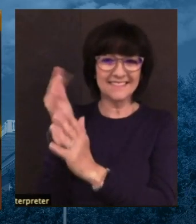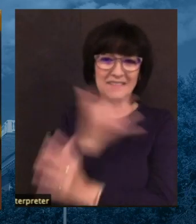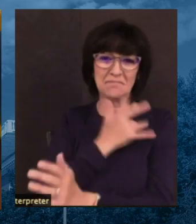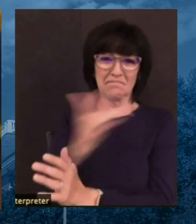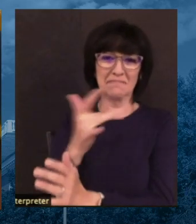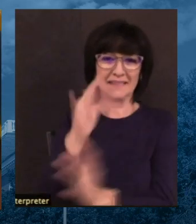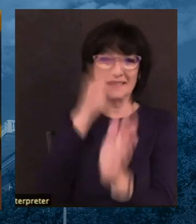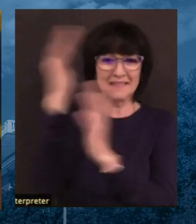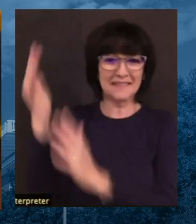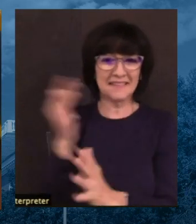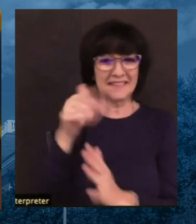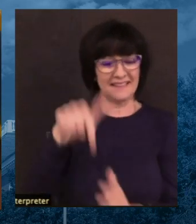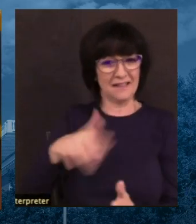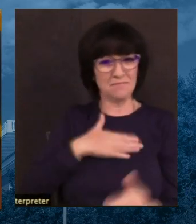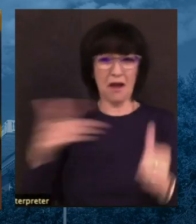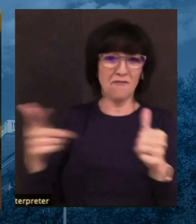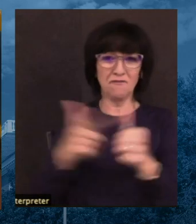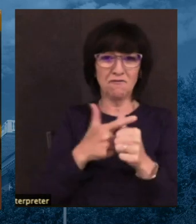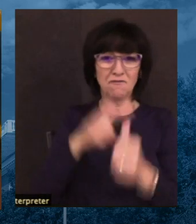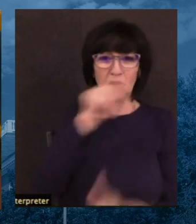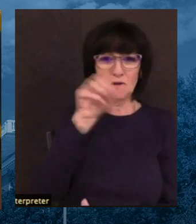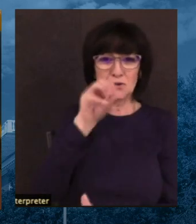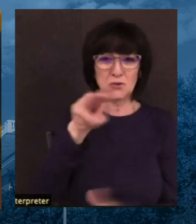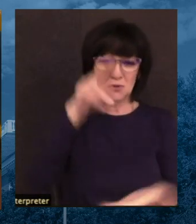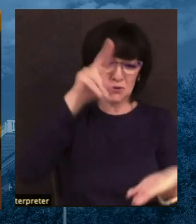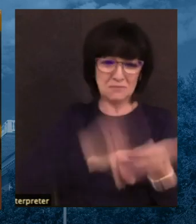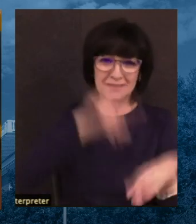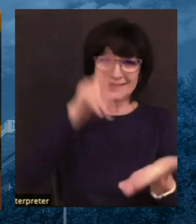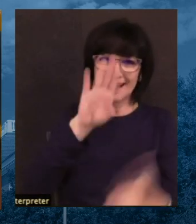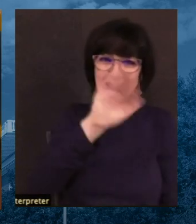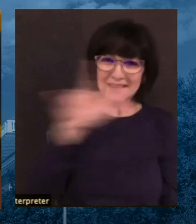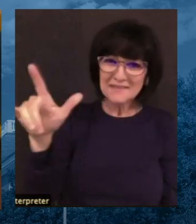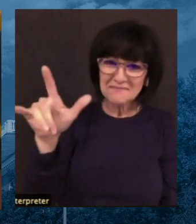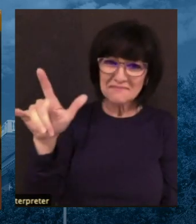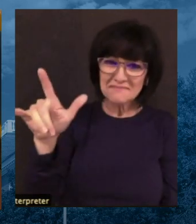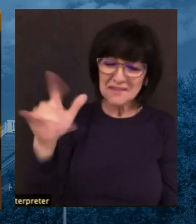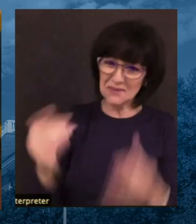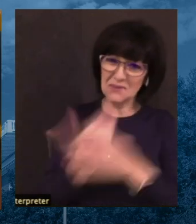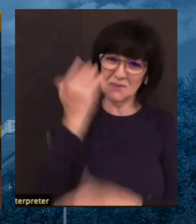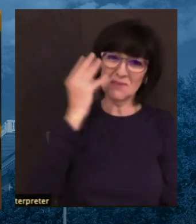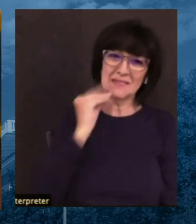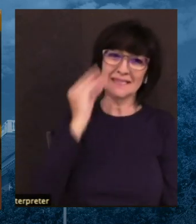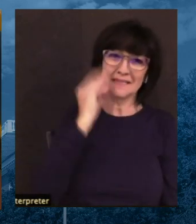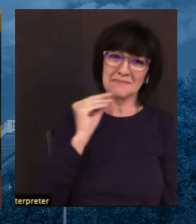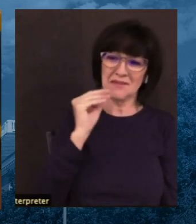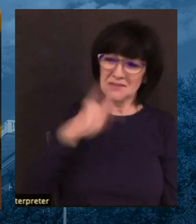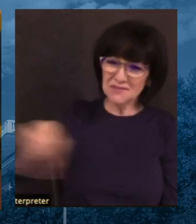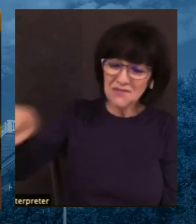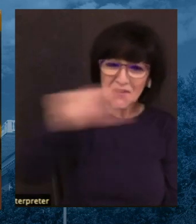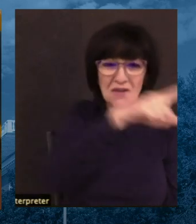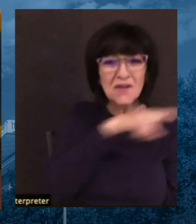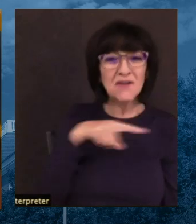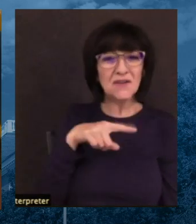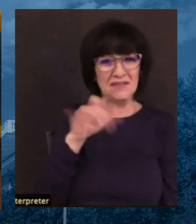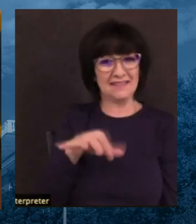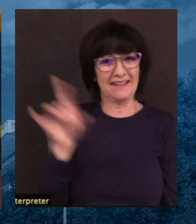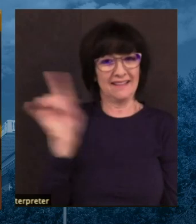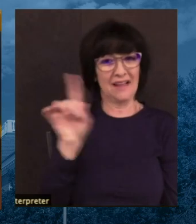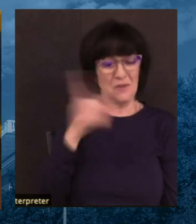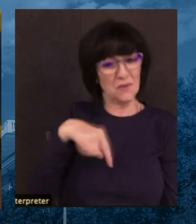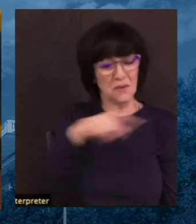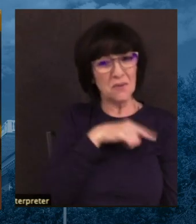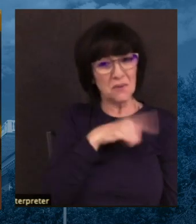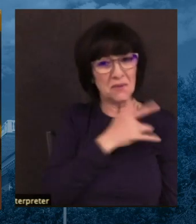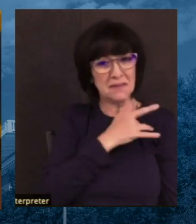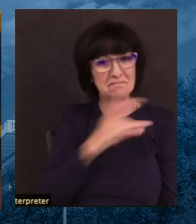my first Zoom bill signing, so it's a new experience for all of us. And it is where we normally clap, and